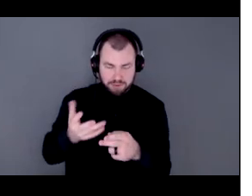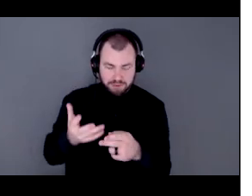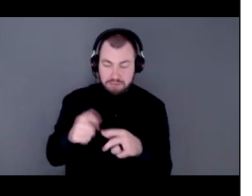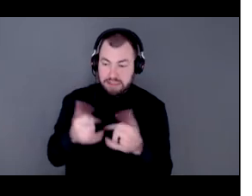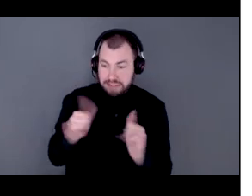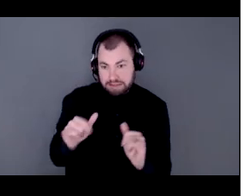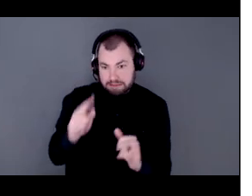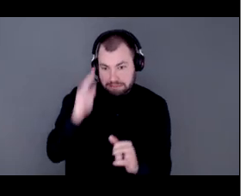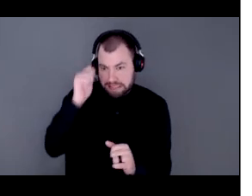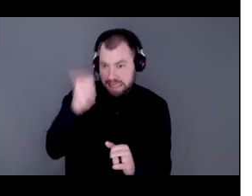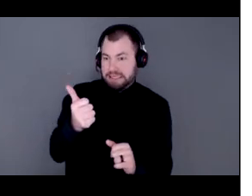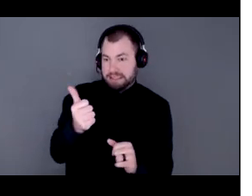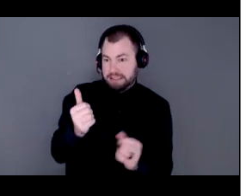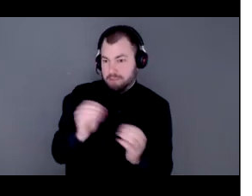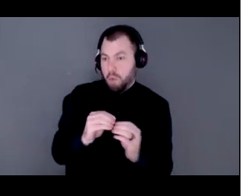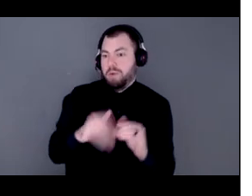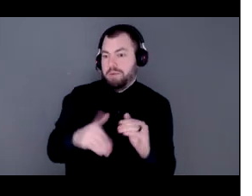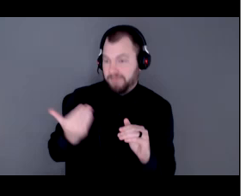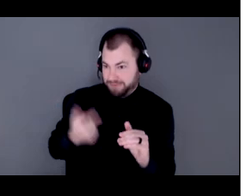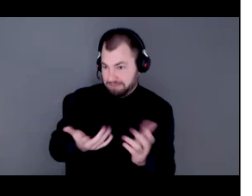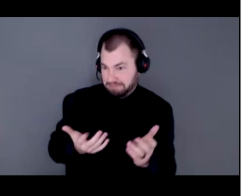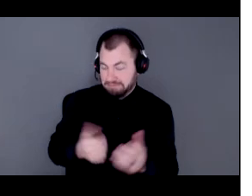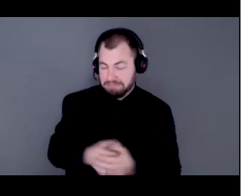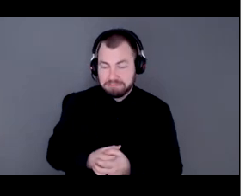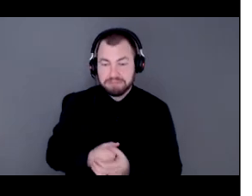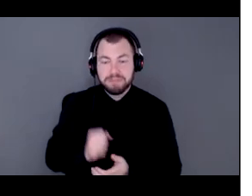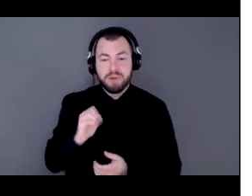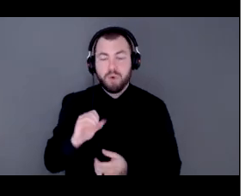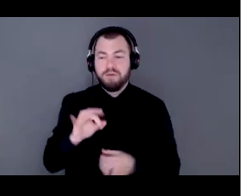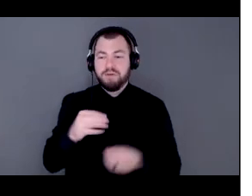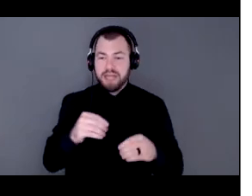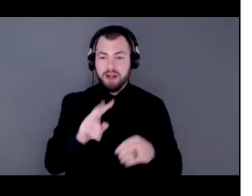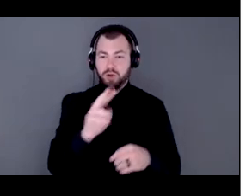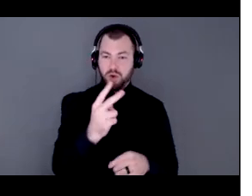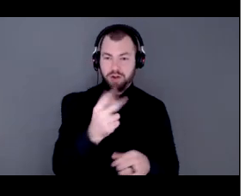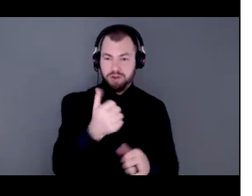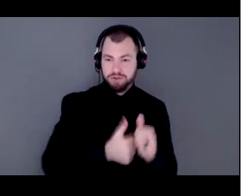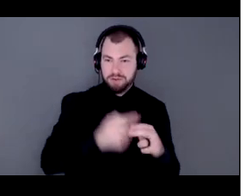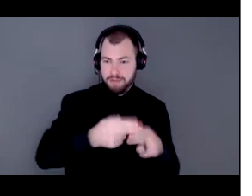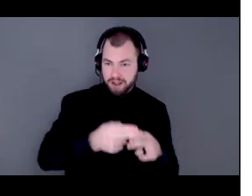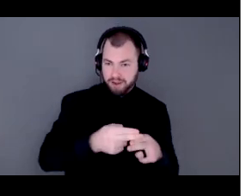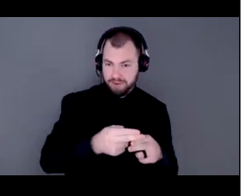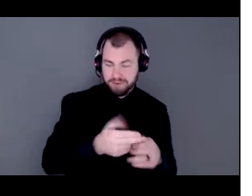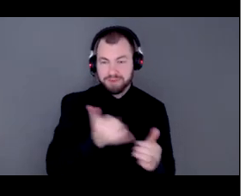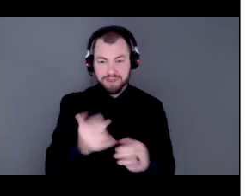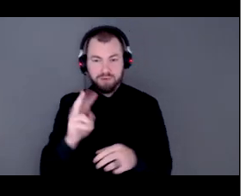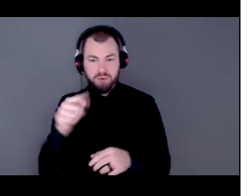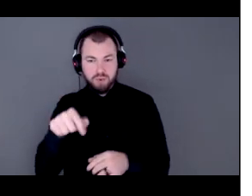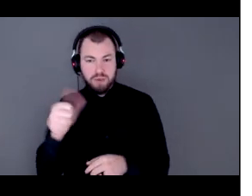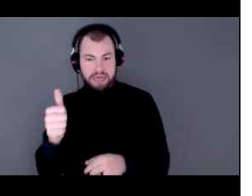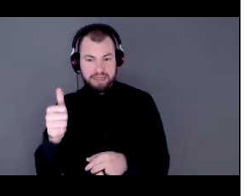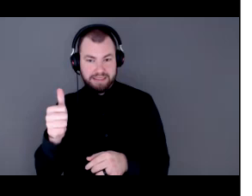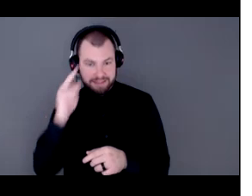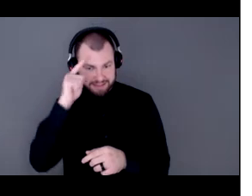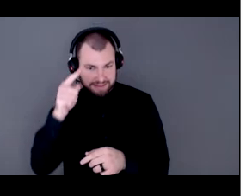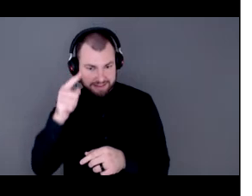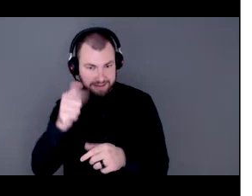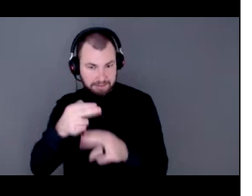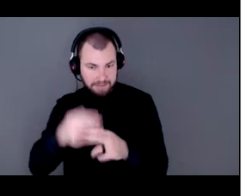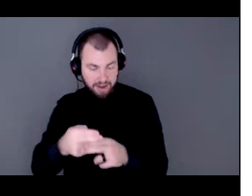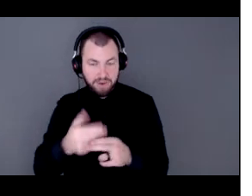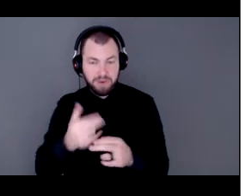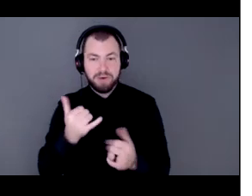a pound. So if we sell it at $2 a pound, and now I'm selling it at $2.10 a pound, and right now my margin is around 14